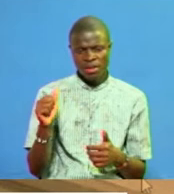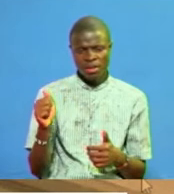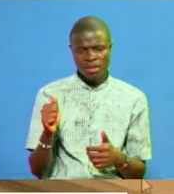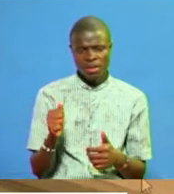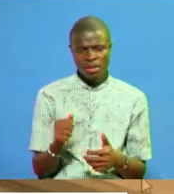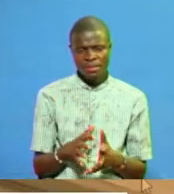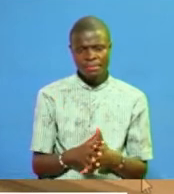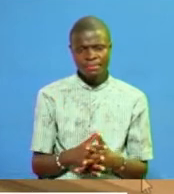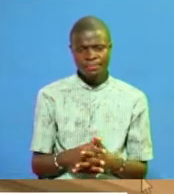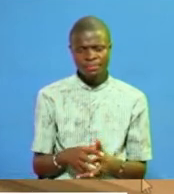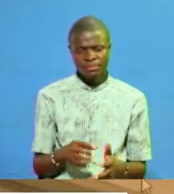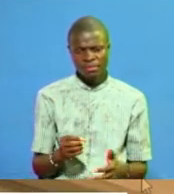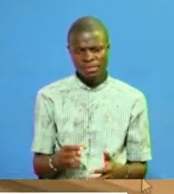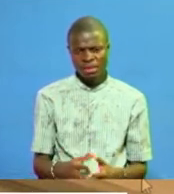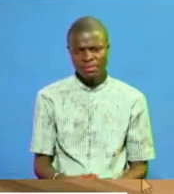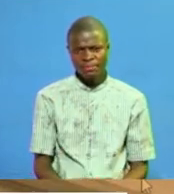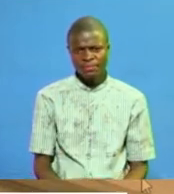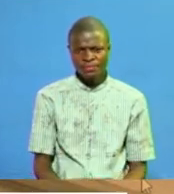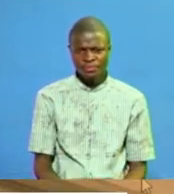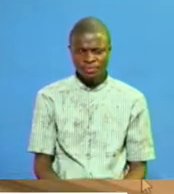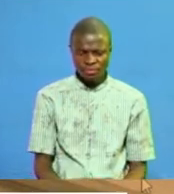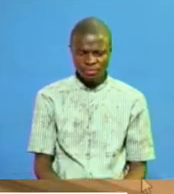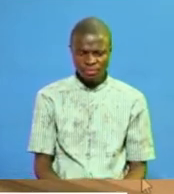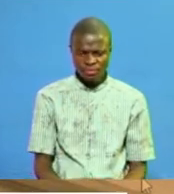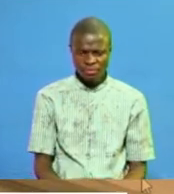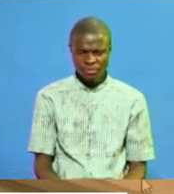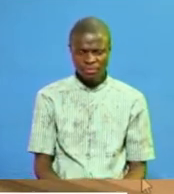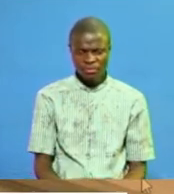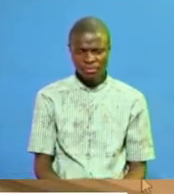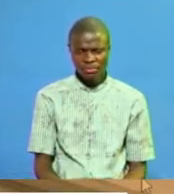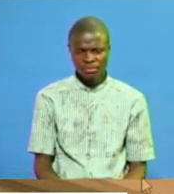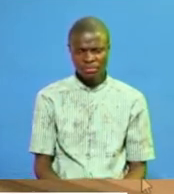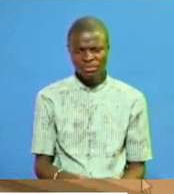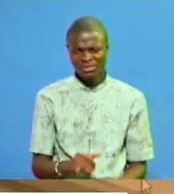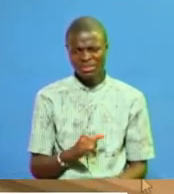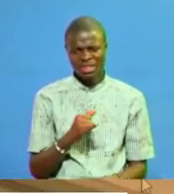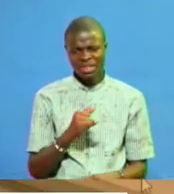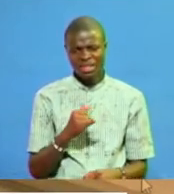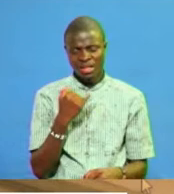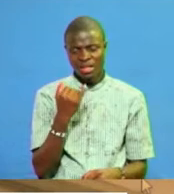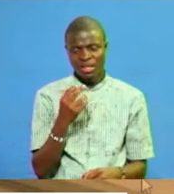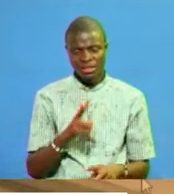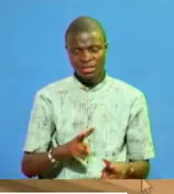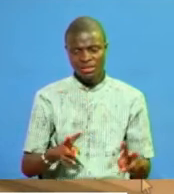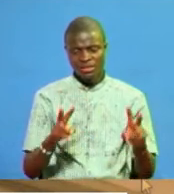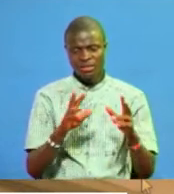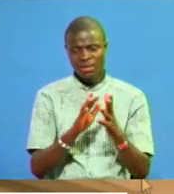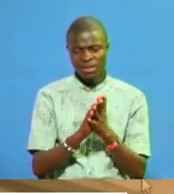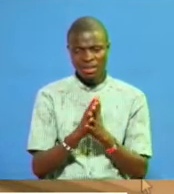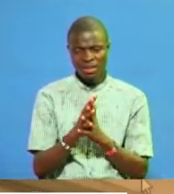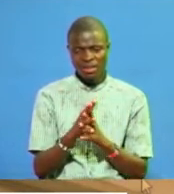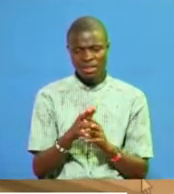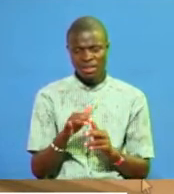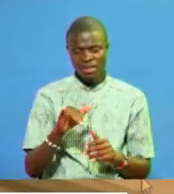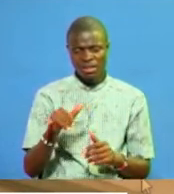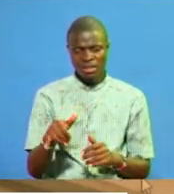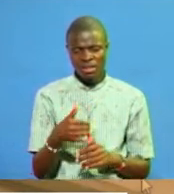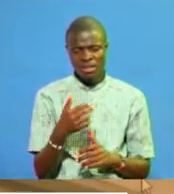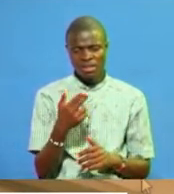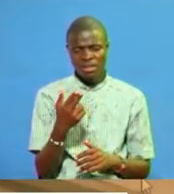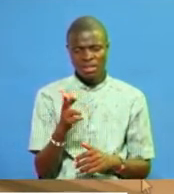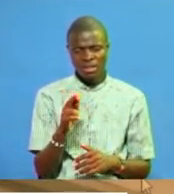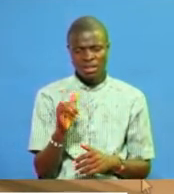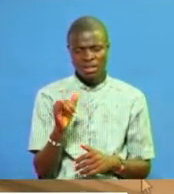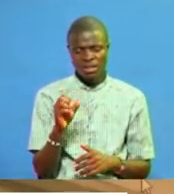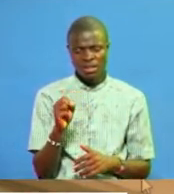pass what you call the halving test. Mm-hmm. So the halving test is basically a jurisdiction case in the US